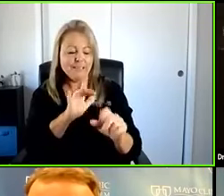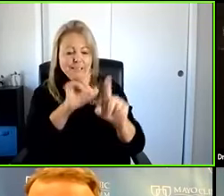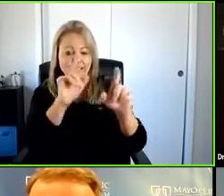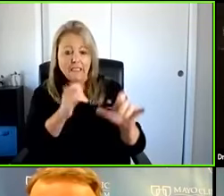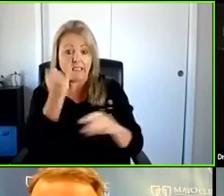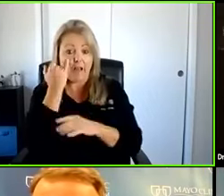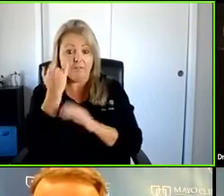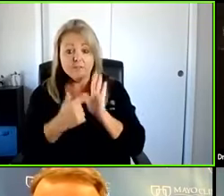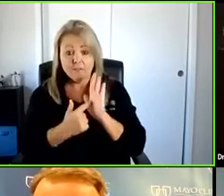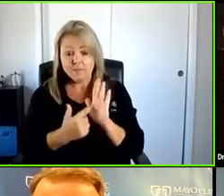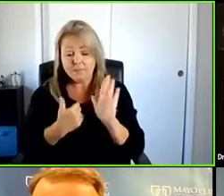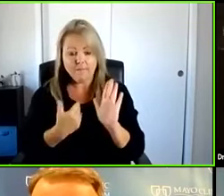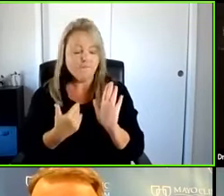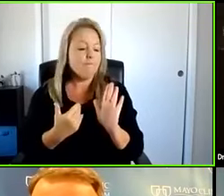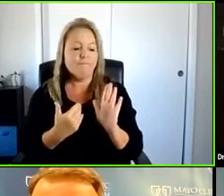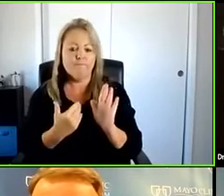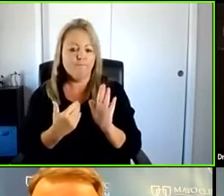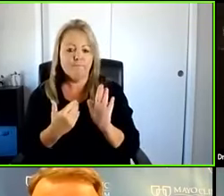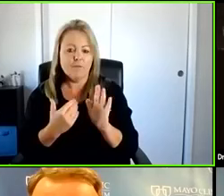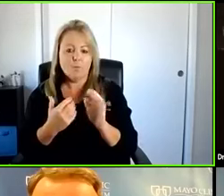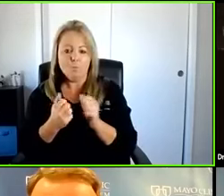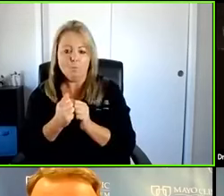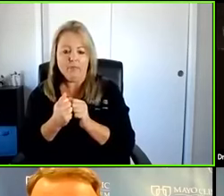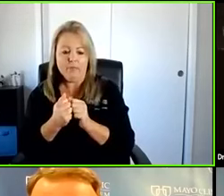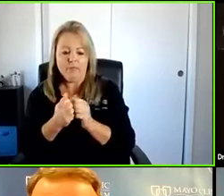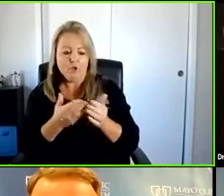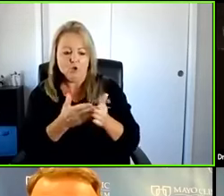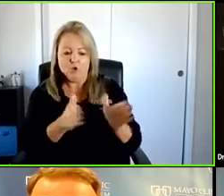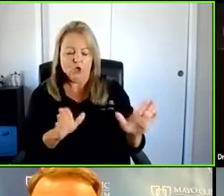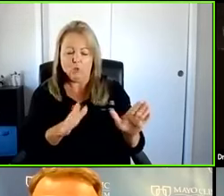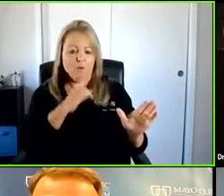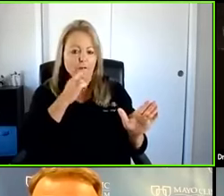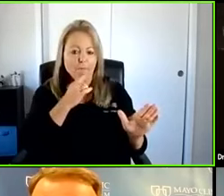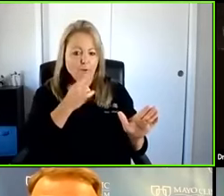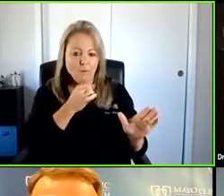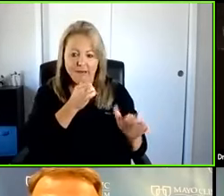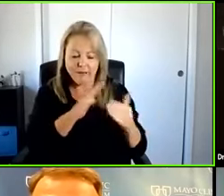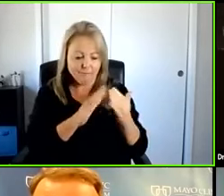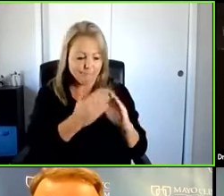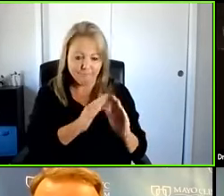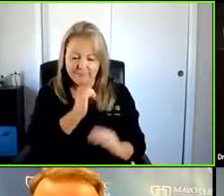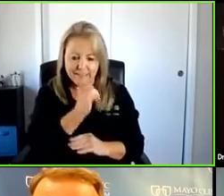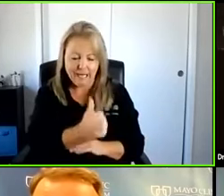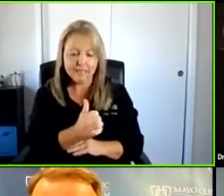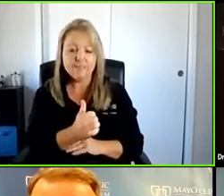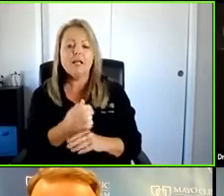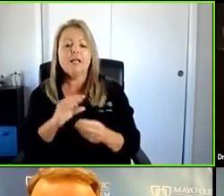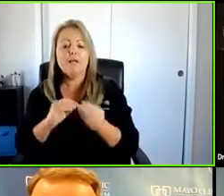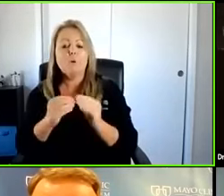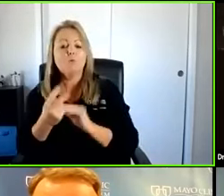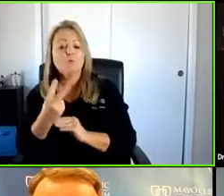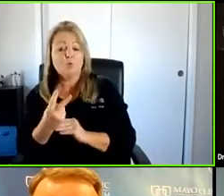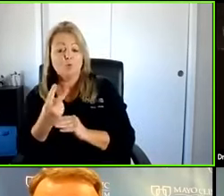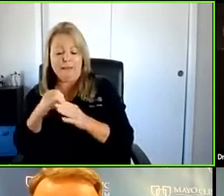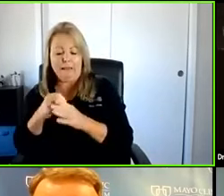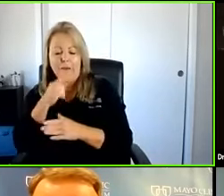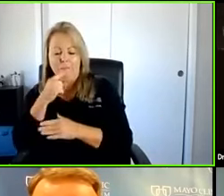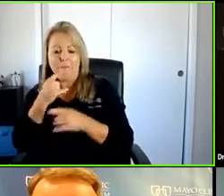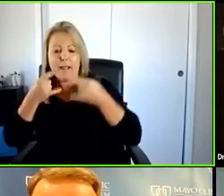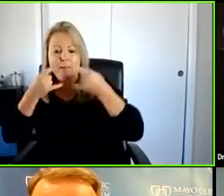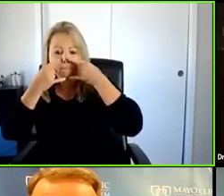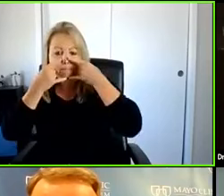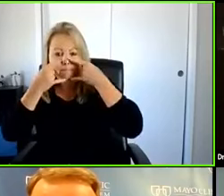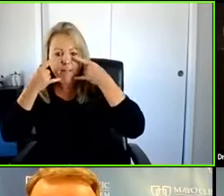try to stay away from the general community until you have seen a healthcare provider. Number 2, wear a mask when in public. This includes